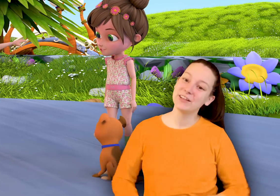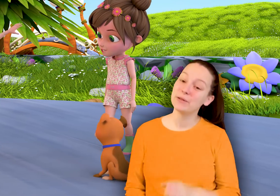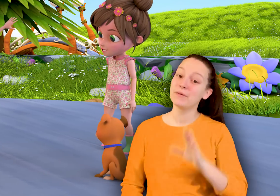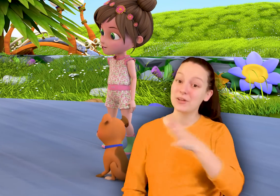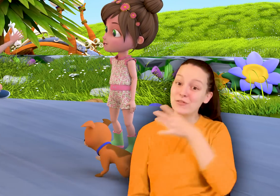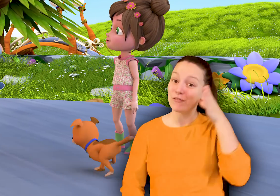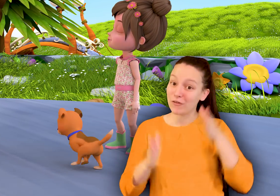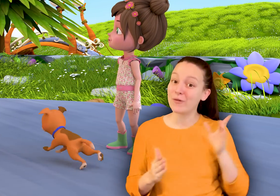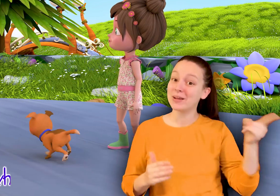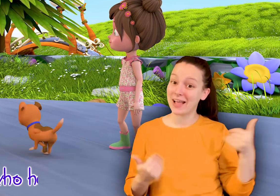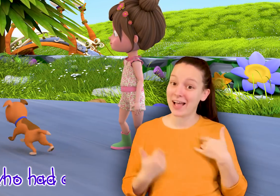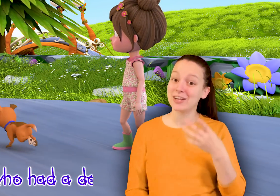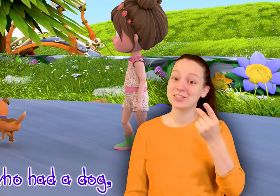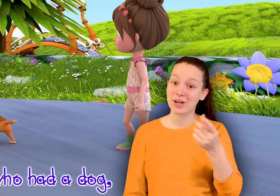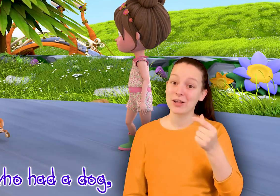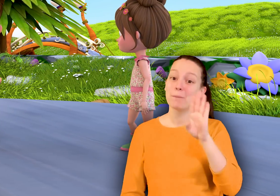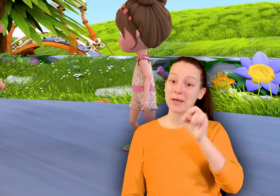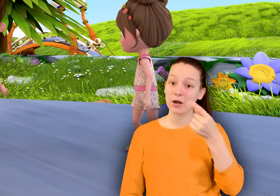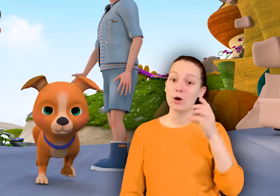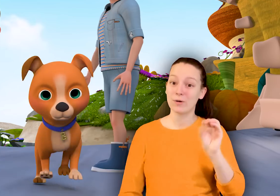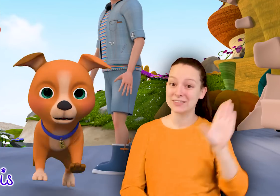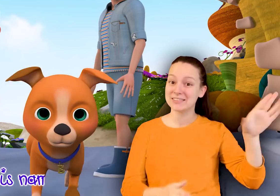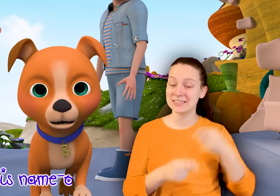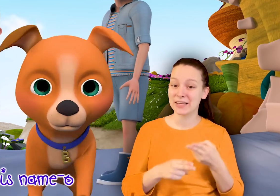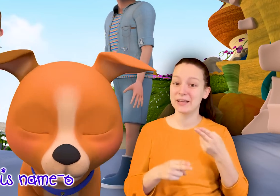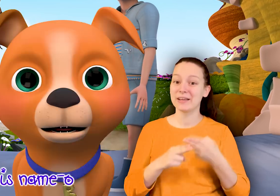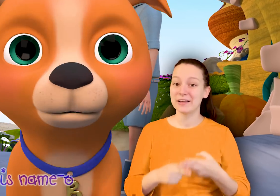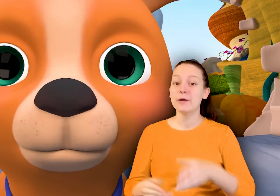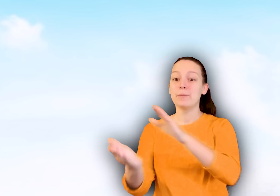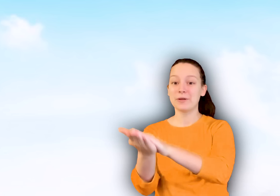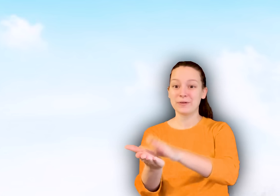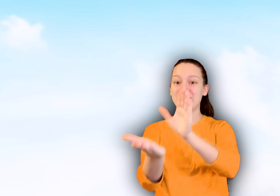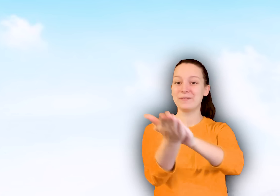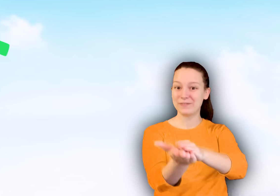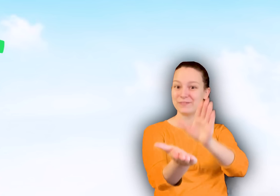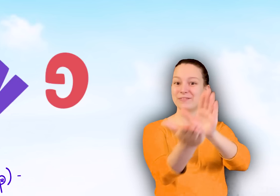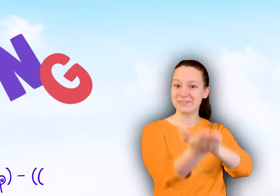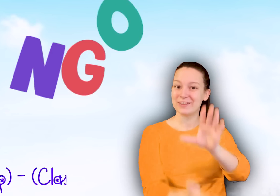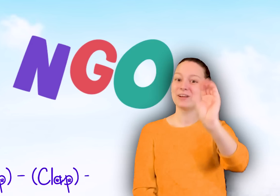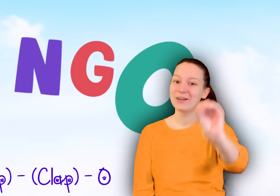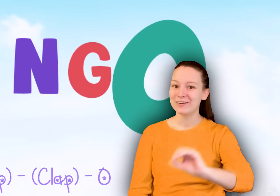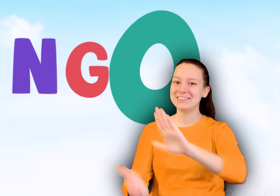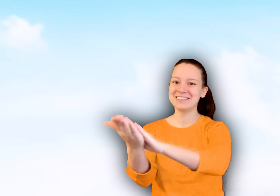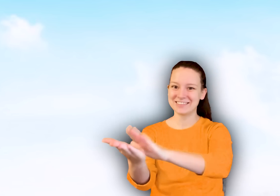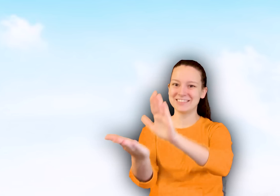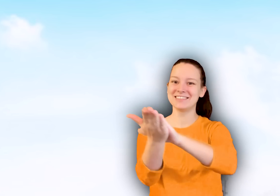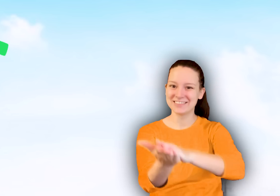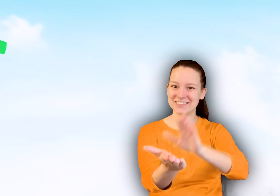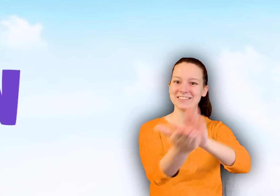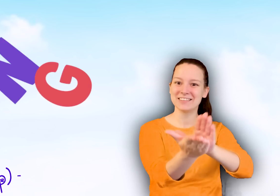name there was a farmer had a dog and Bingo was his name oh